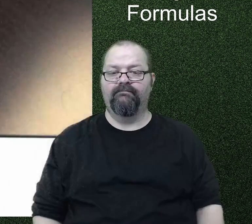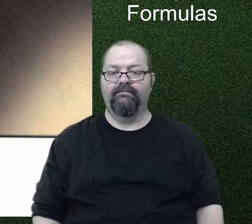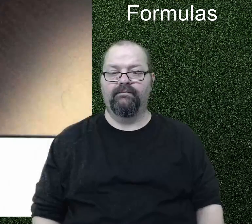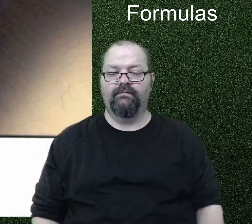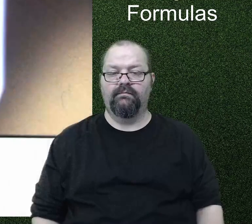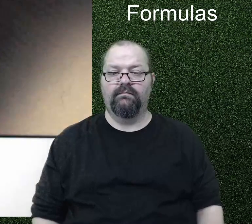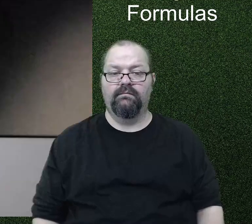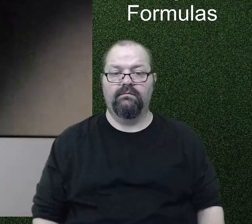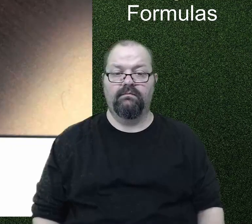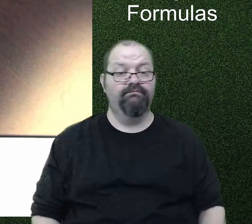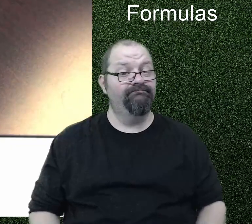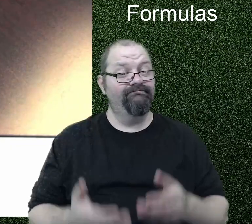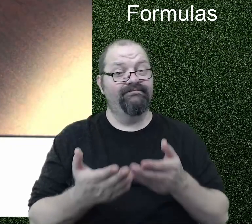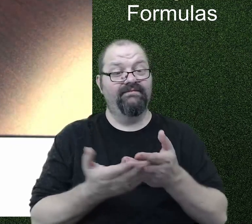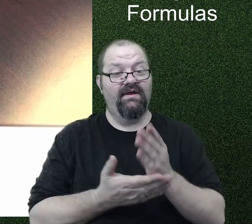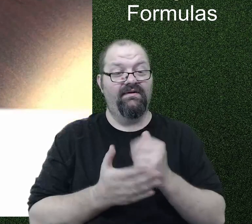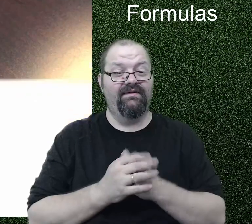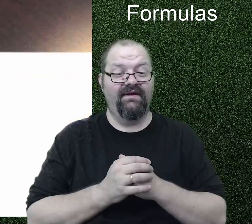All right.